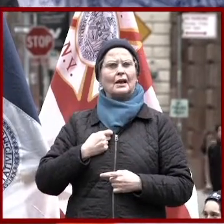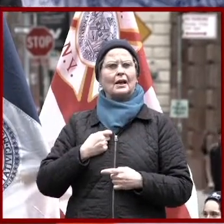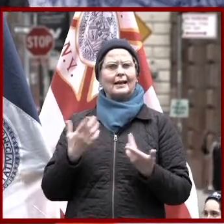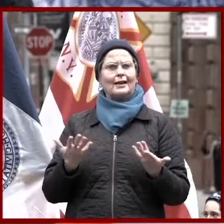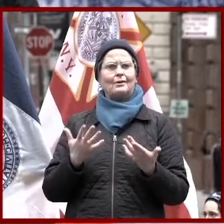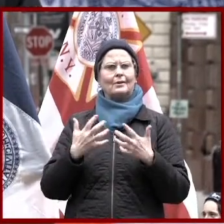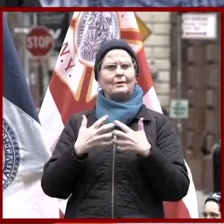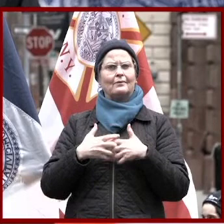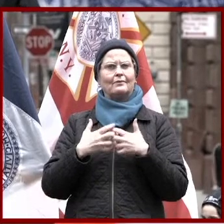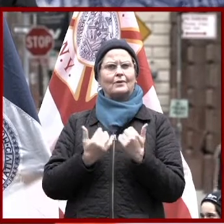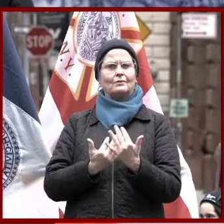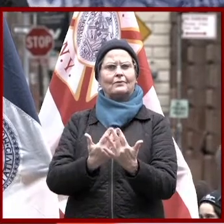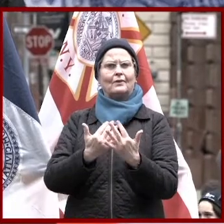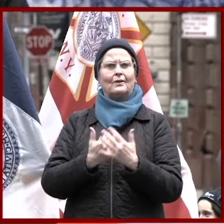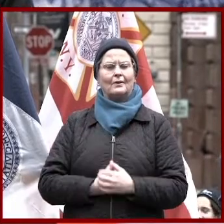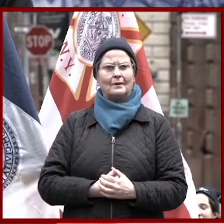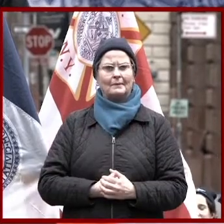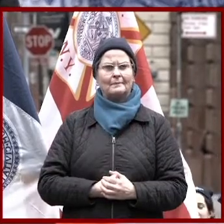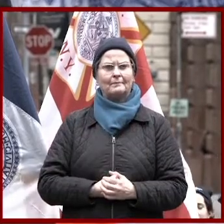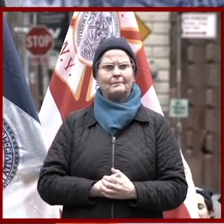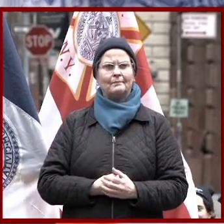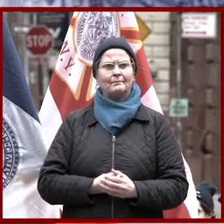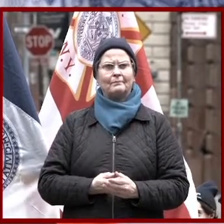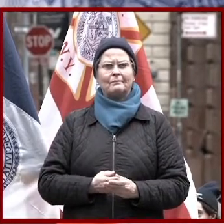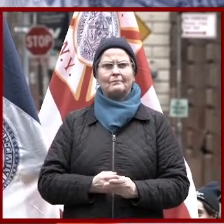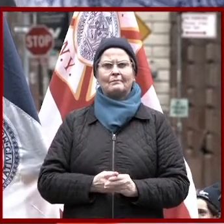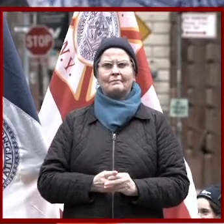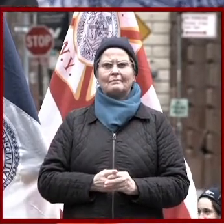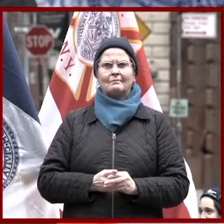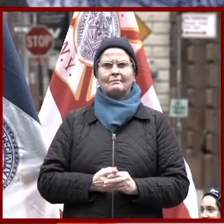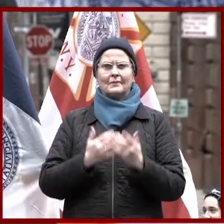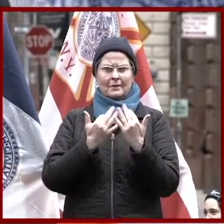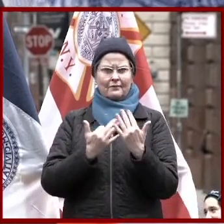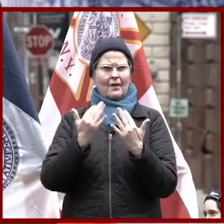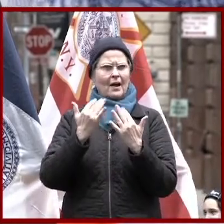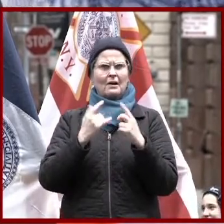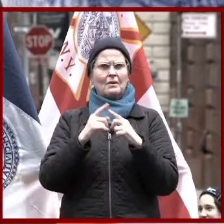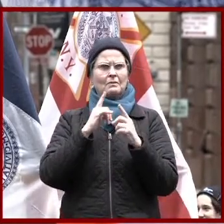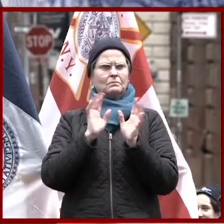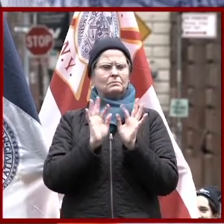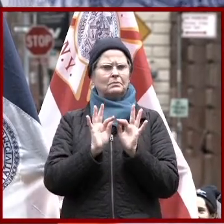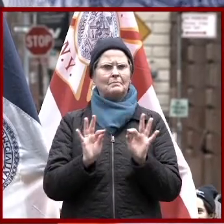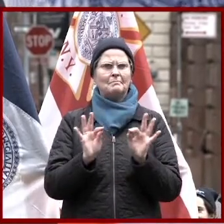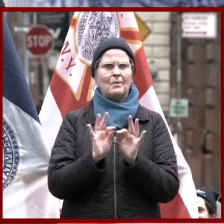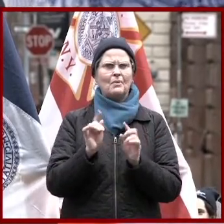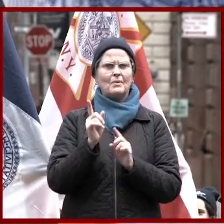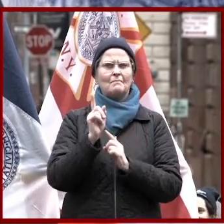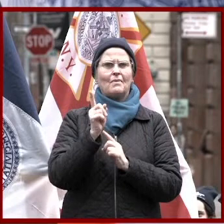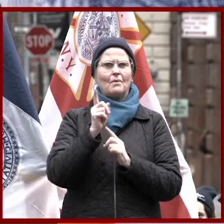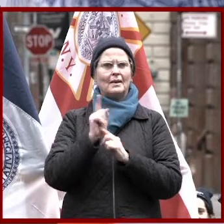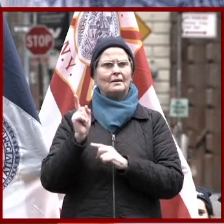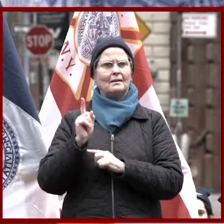Factory fire. You know, the fire was a defining moment in the history of